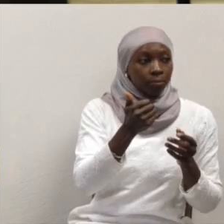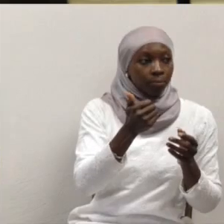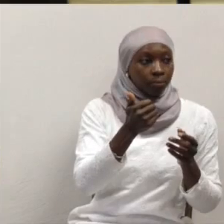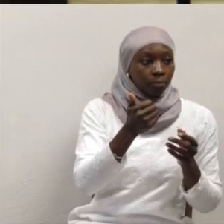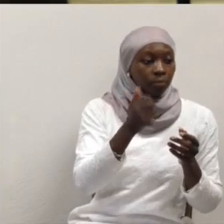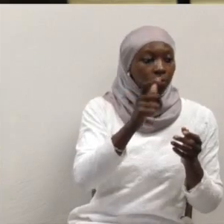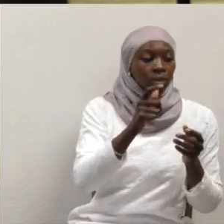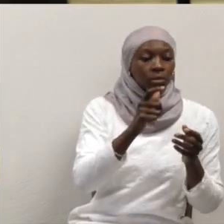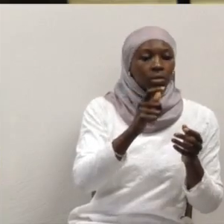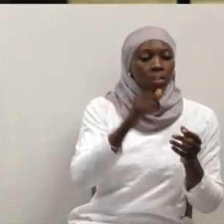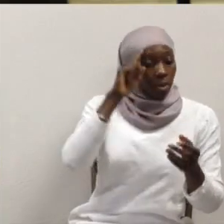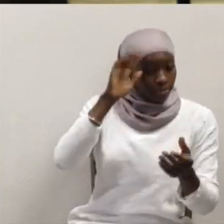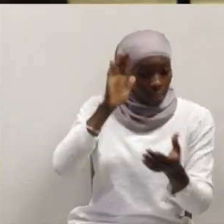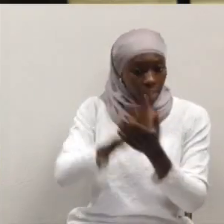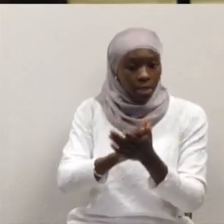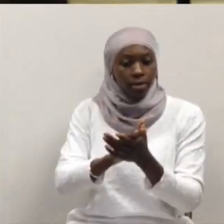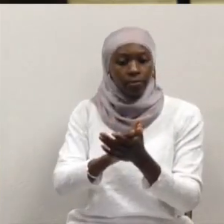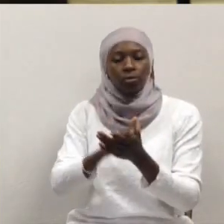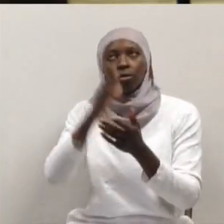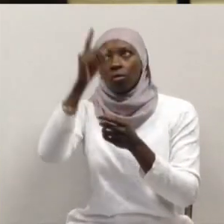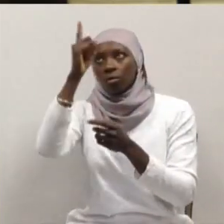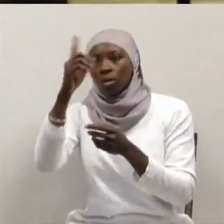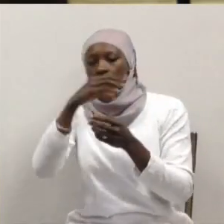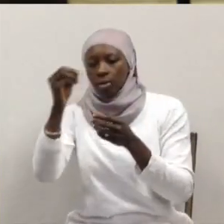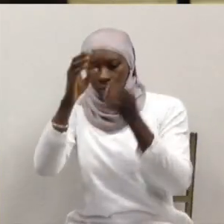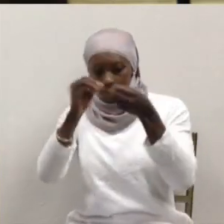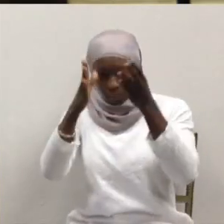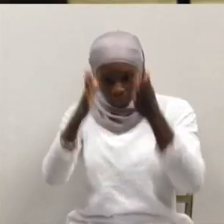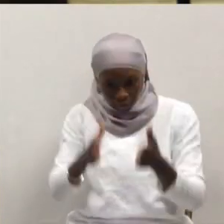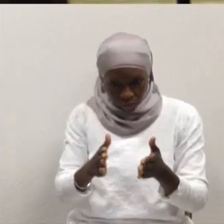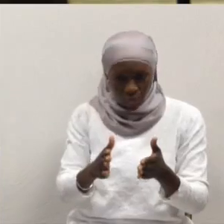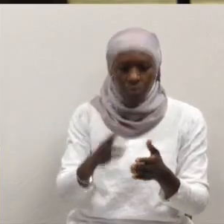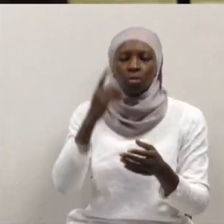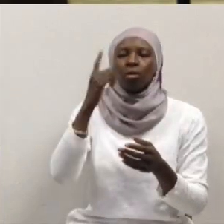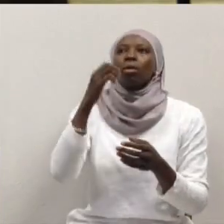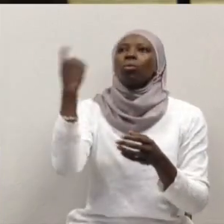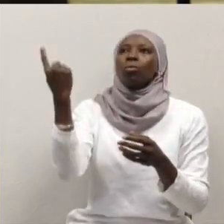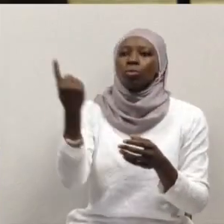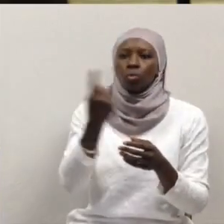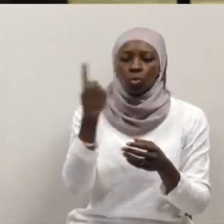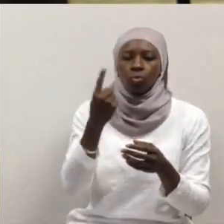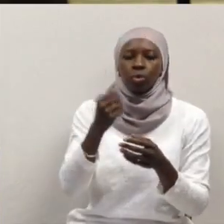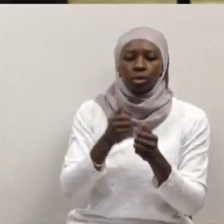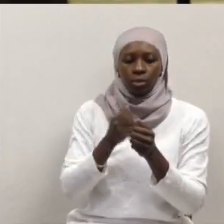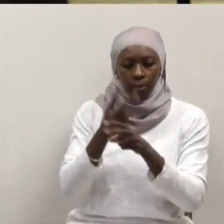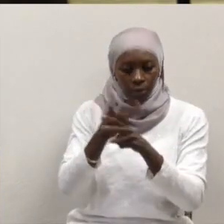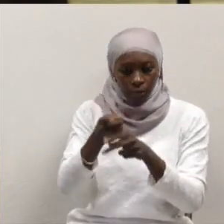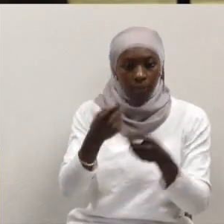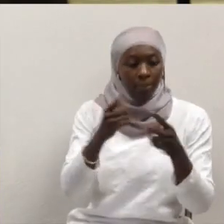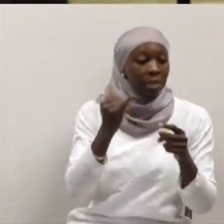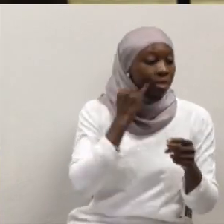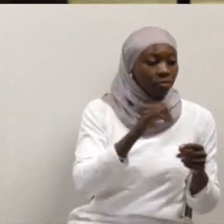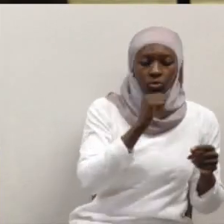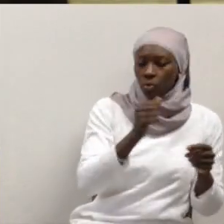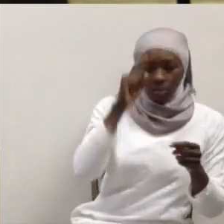and His Messenger, then indeed we have prepared for the disbelievers a blazing fire. This is